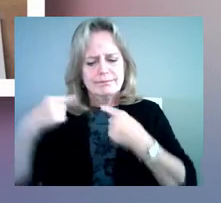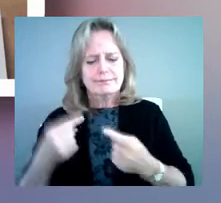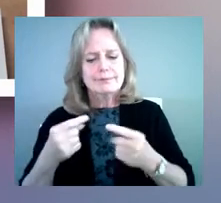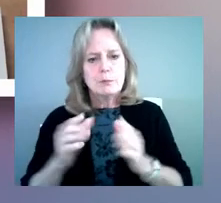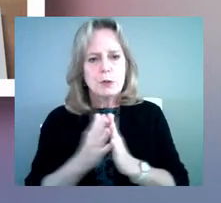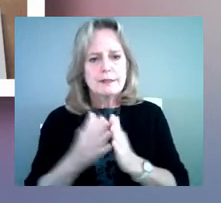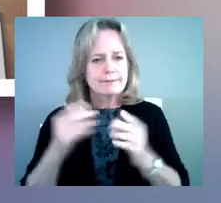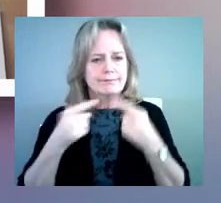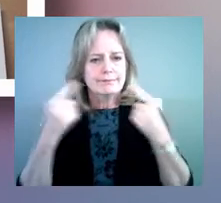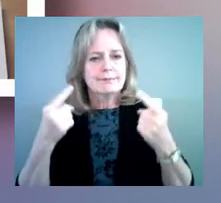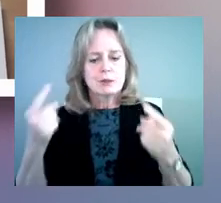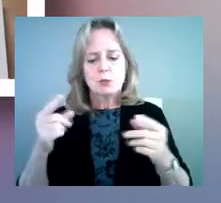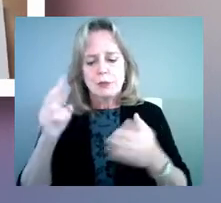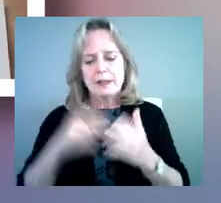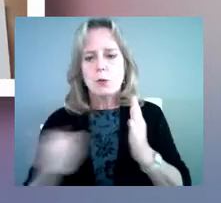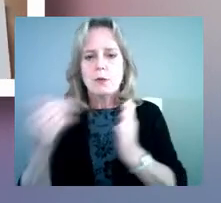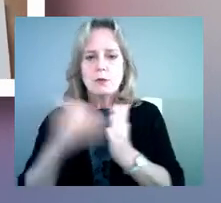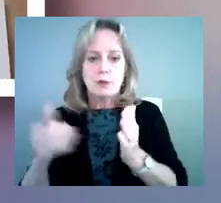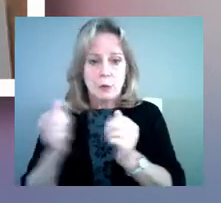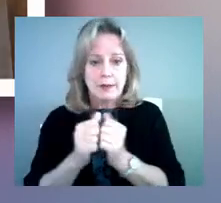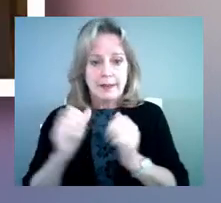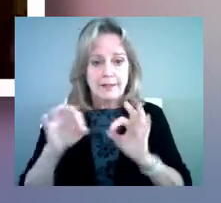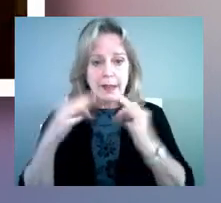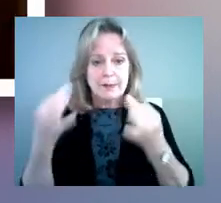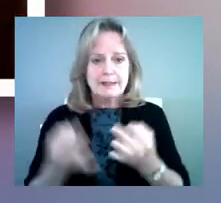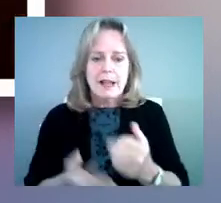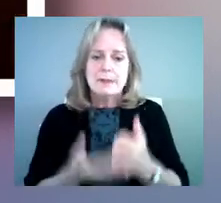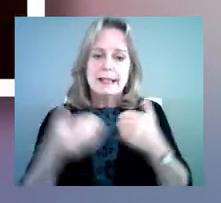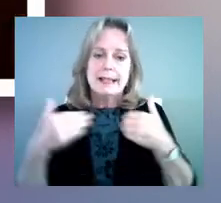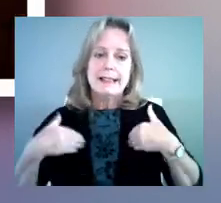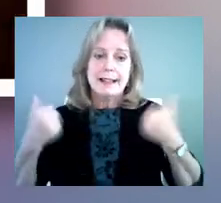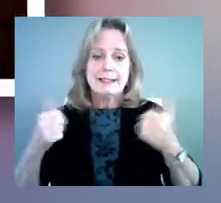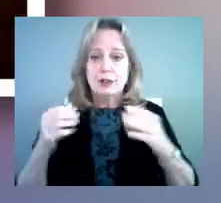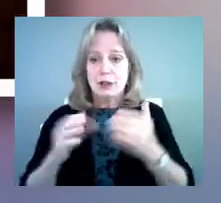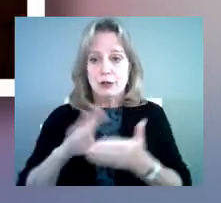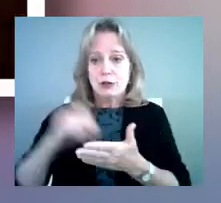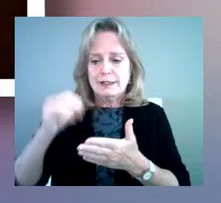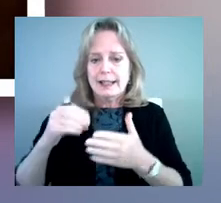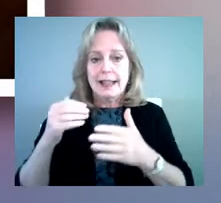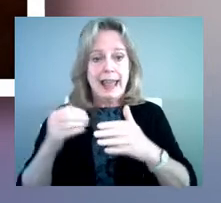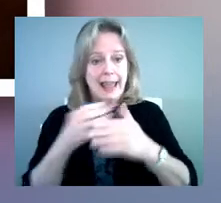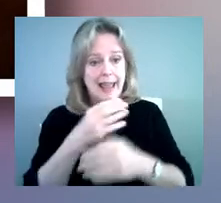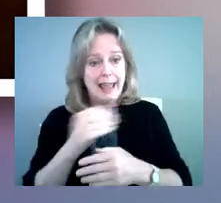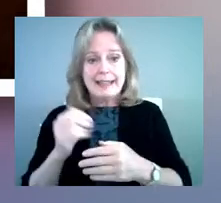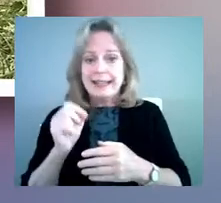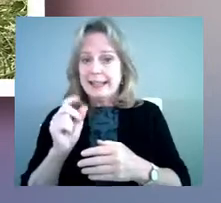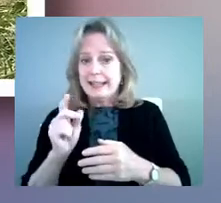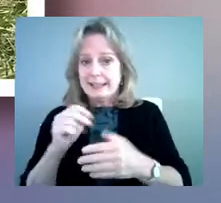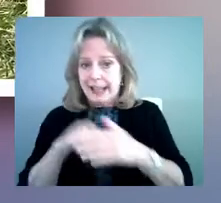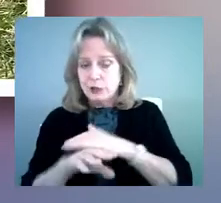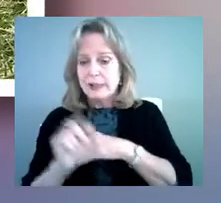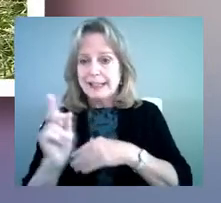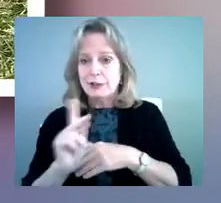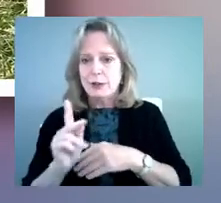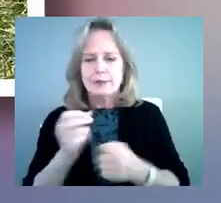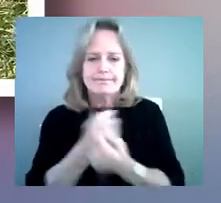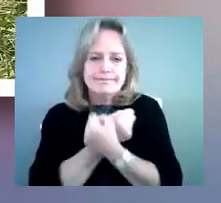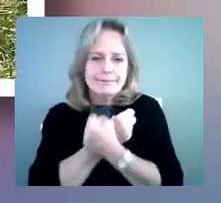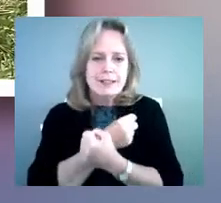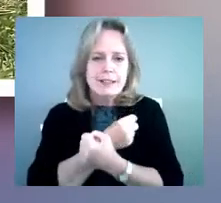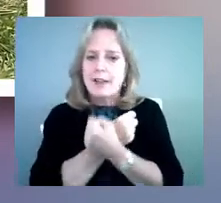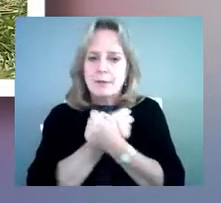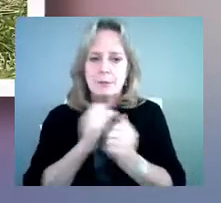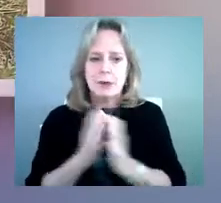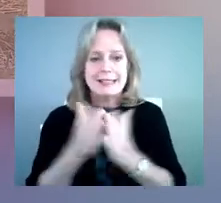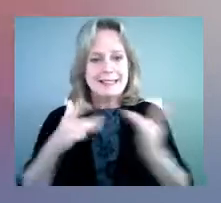again with their families. This program helps our youngest learners enter kindergarten with a love of books and an excitement to